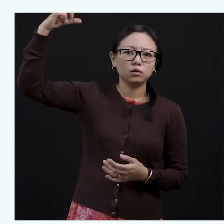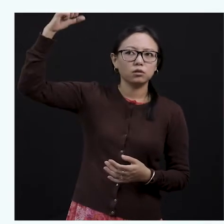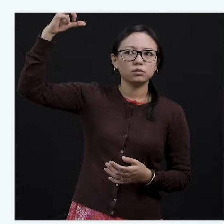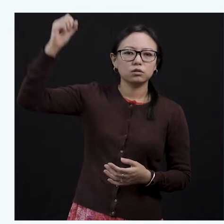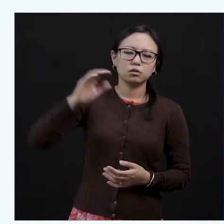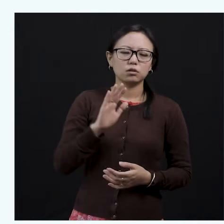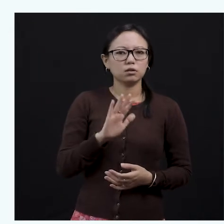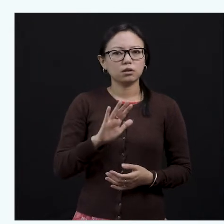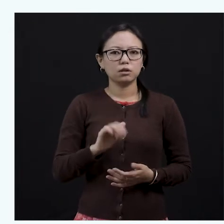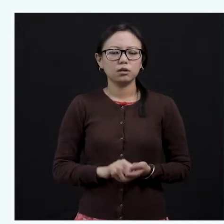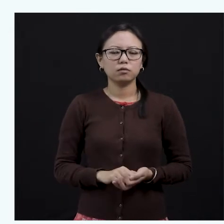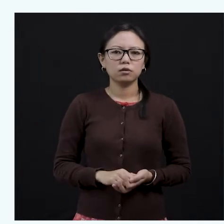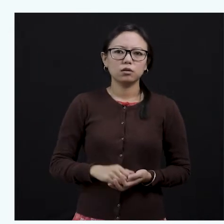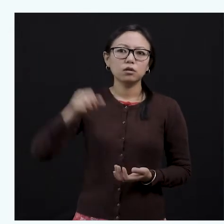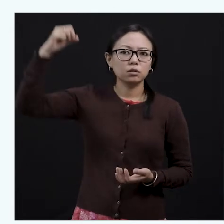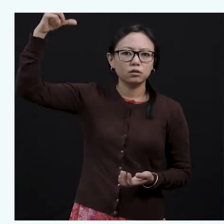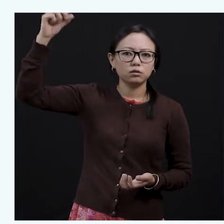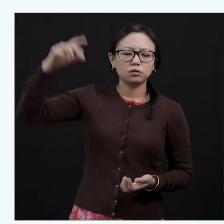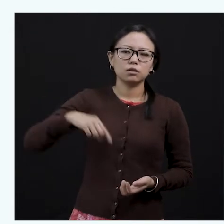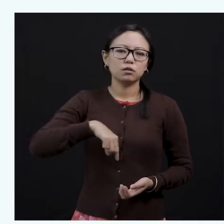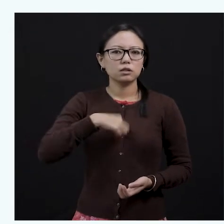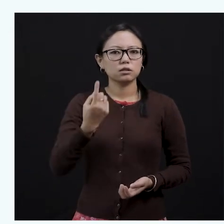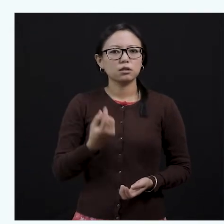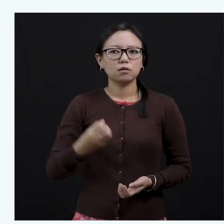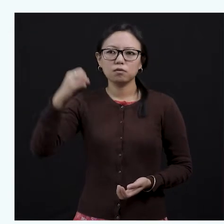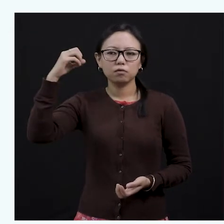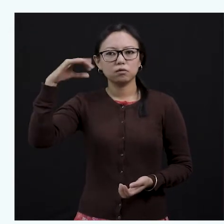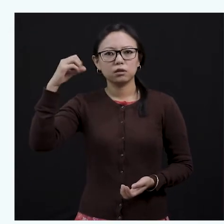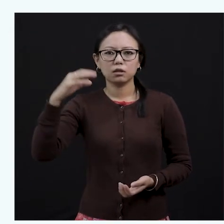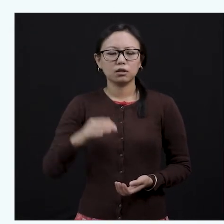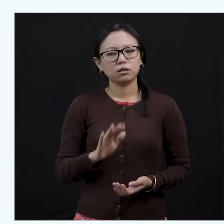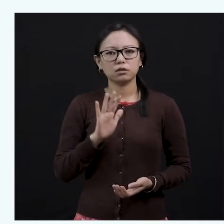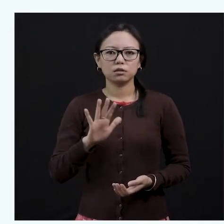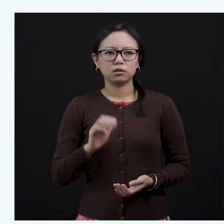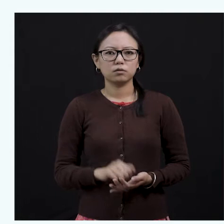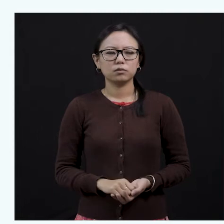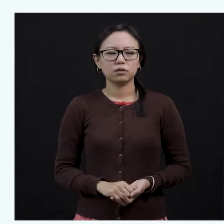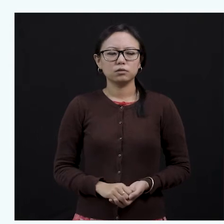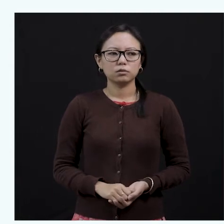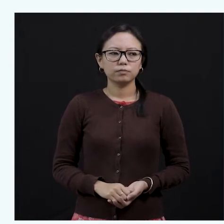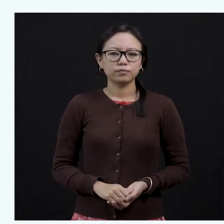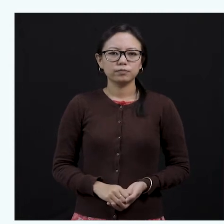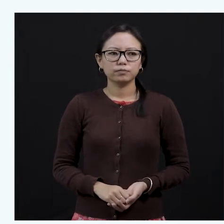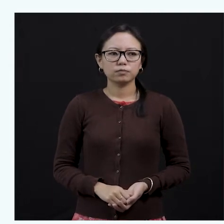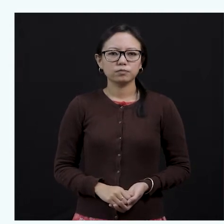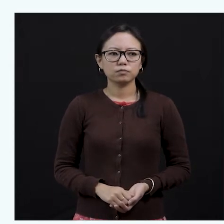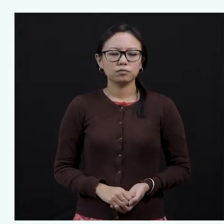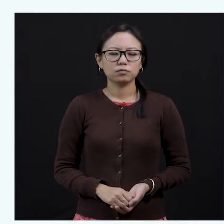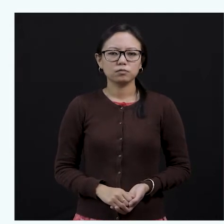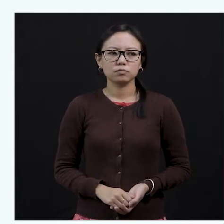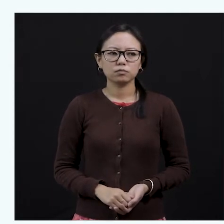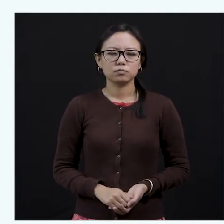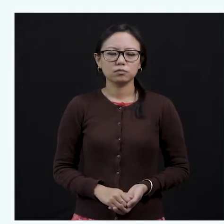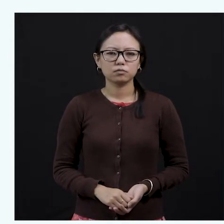need the sun to give out the light because the stars are already very bright and very shiny, right? So